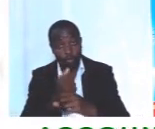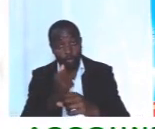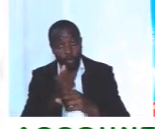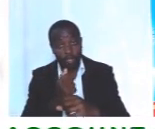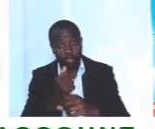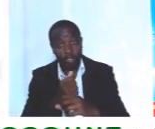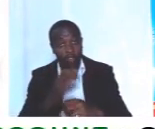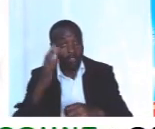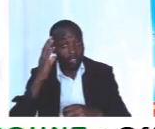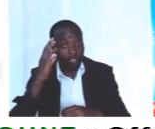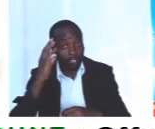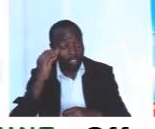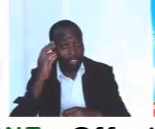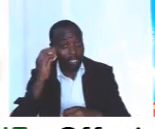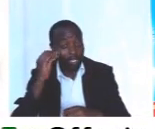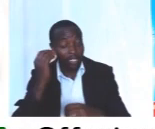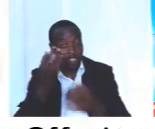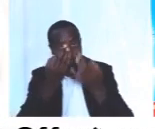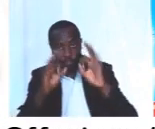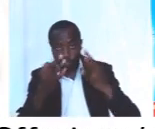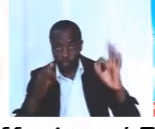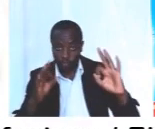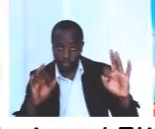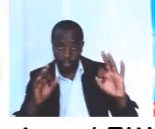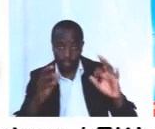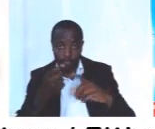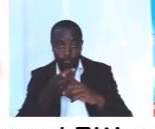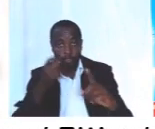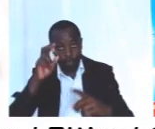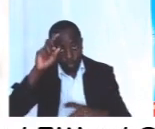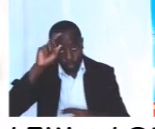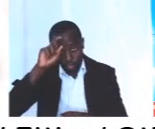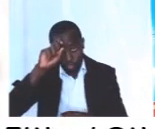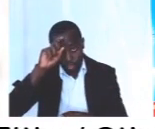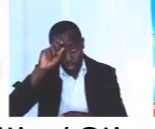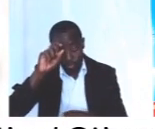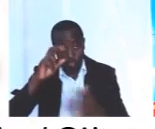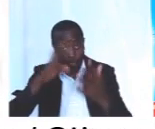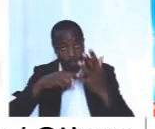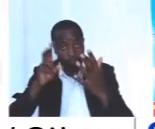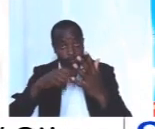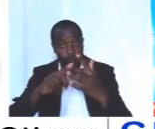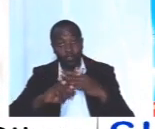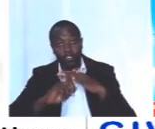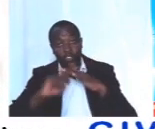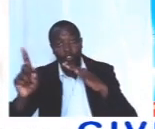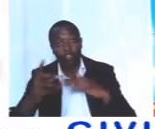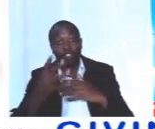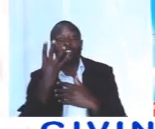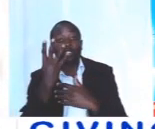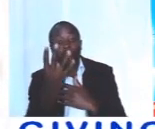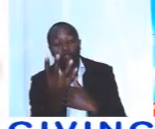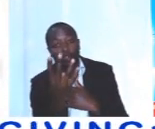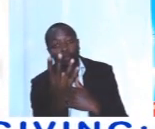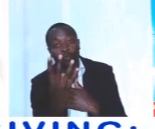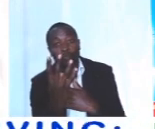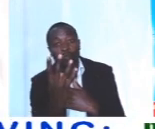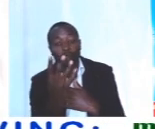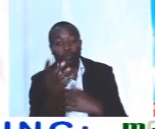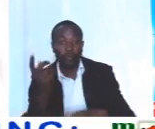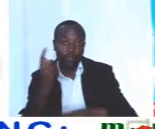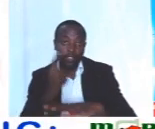free from the slavery of Egypt. That you can read in Exodus 4. But while he